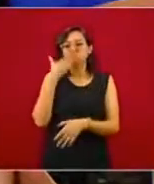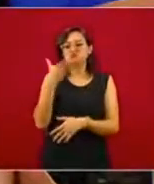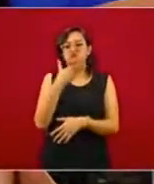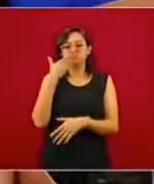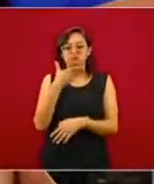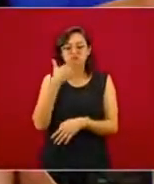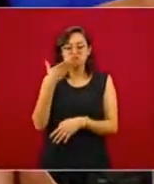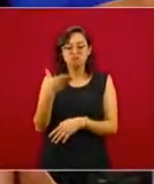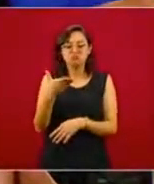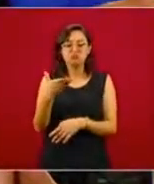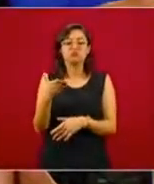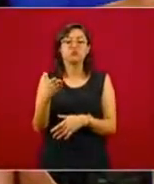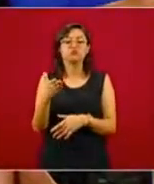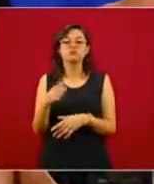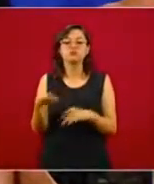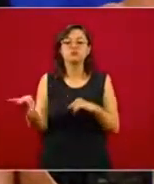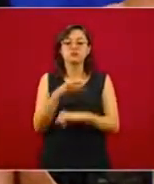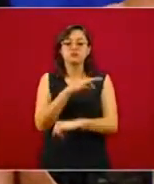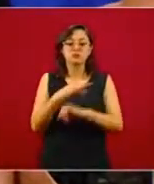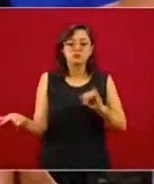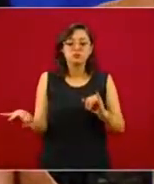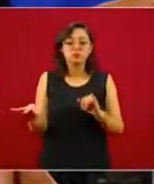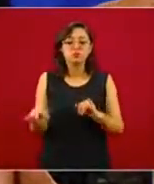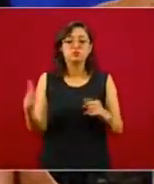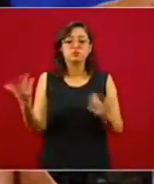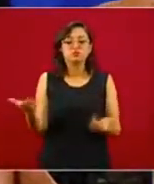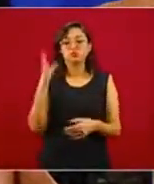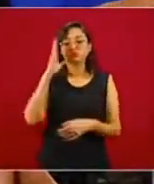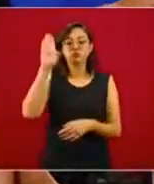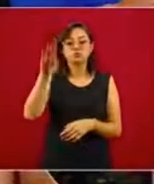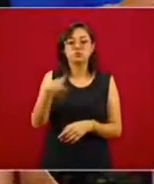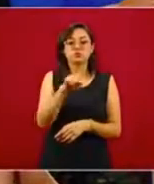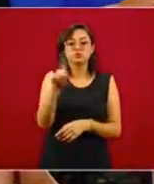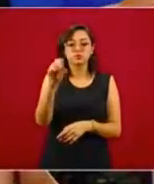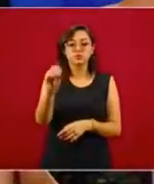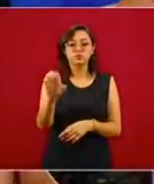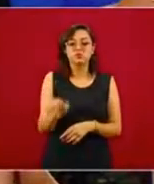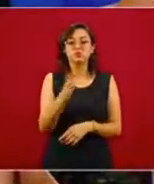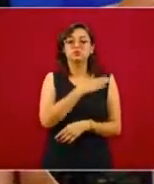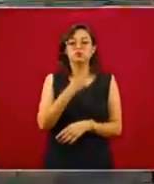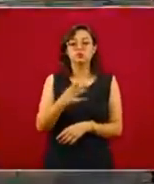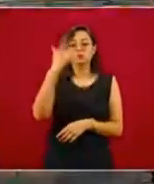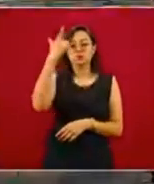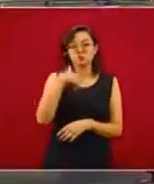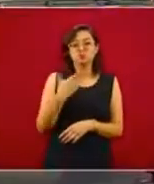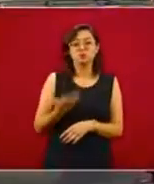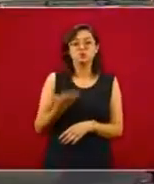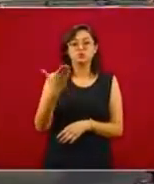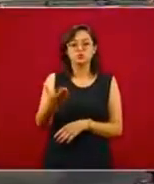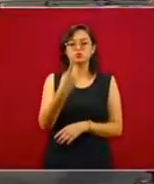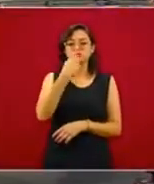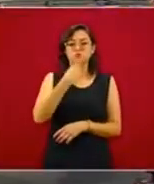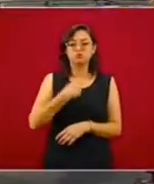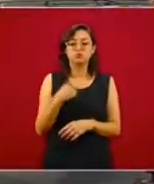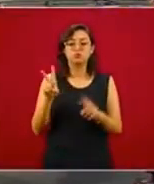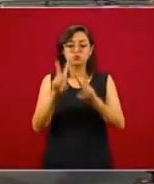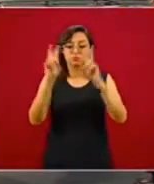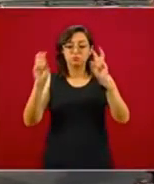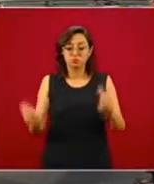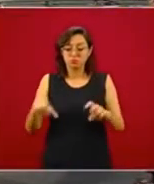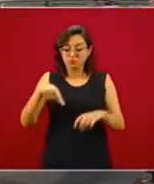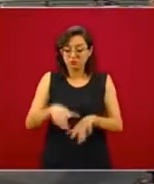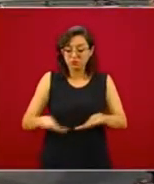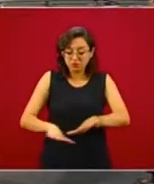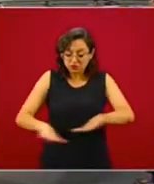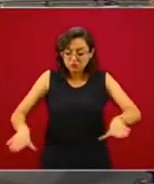use the same application venues as posed before? And finally, Mr. Zoe, good evening. You were telling